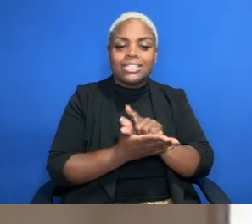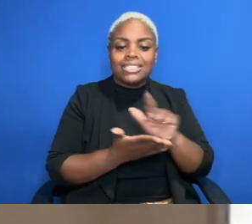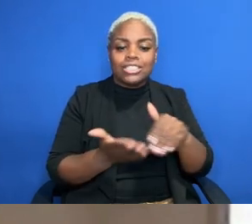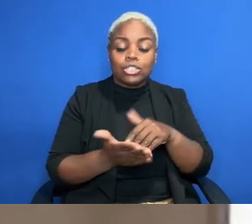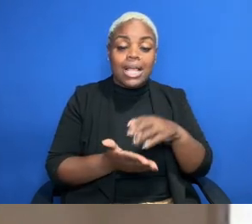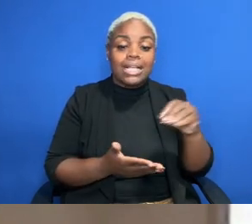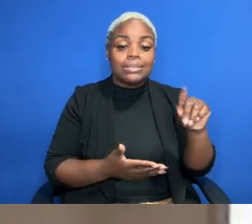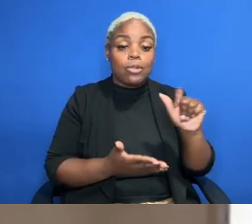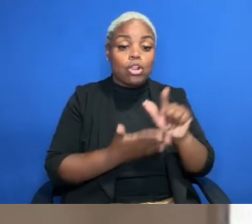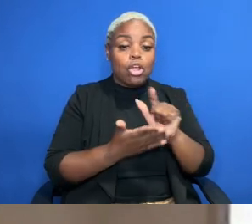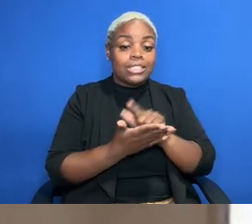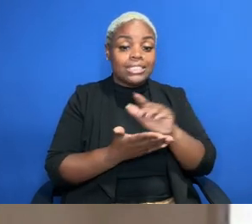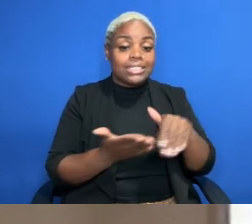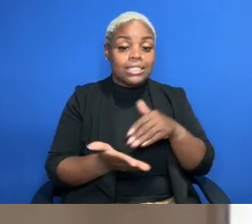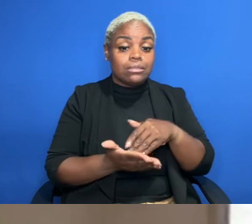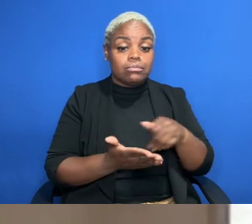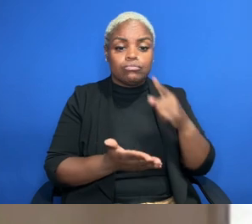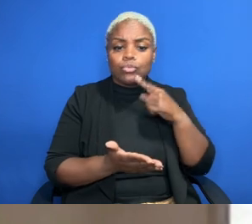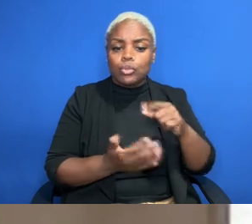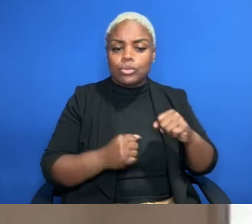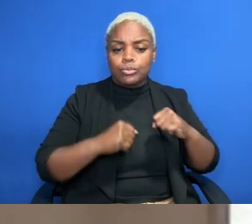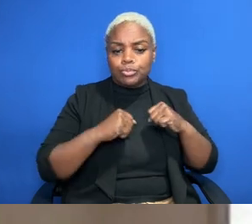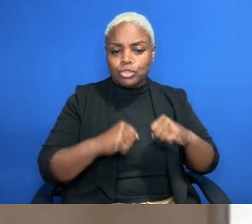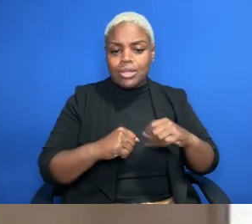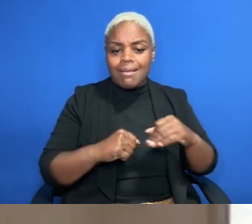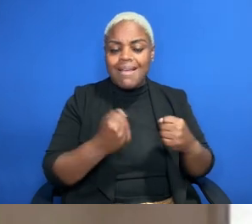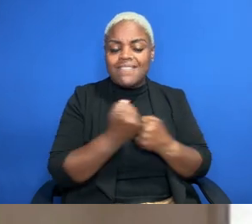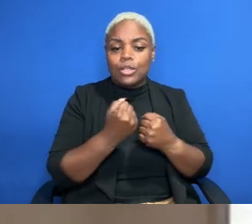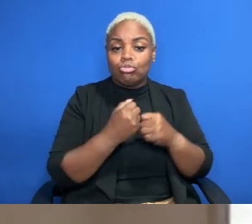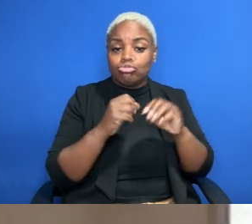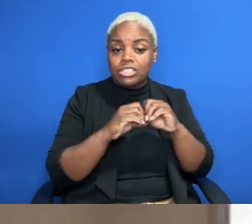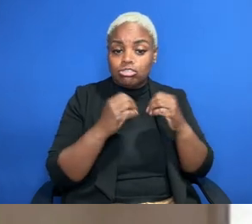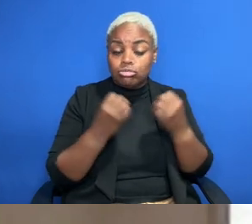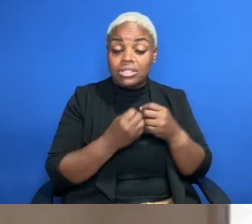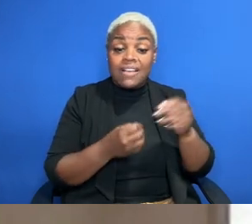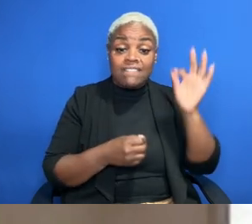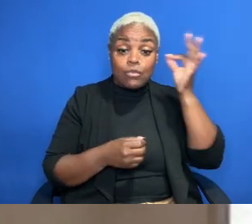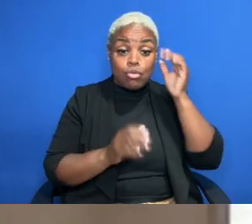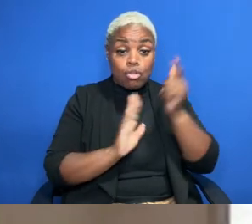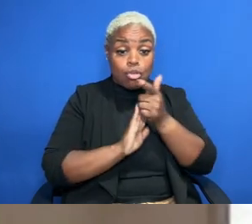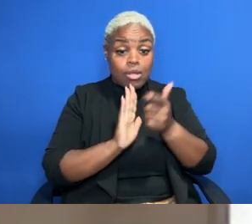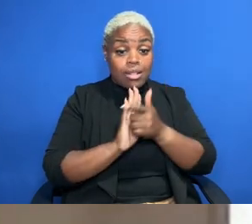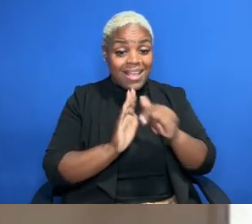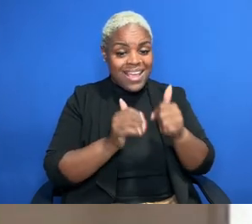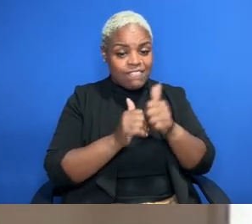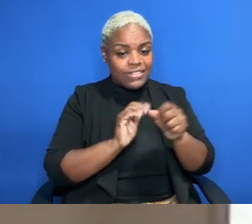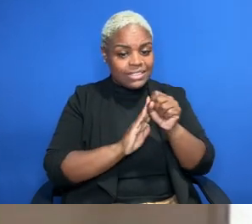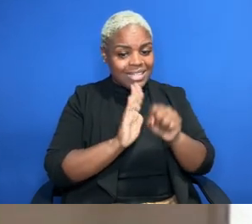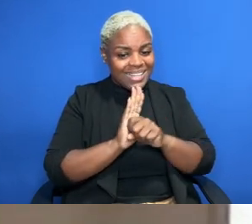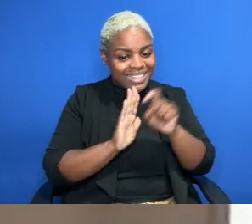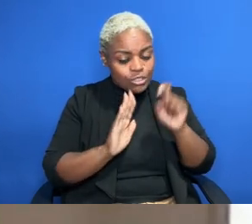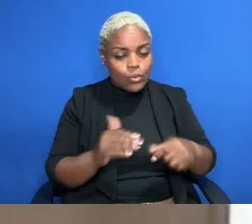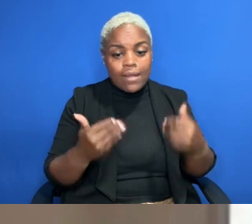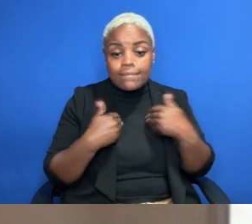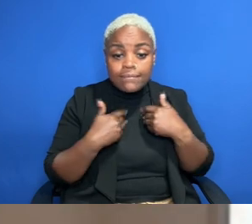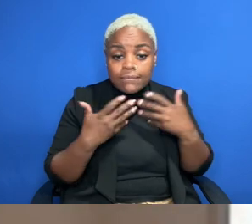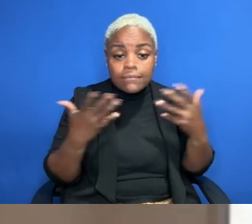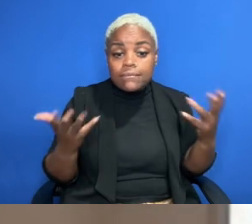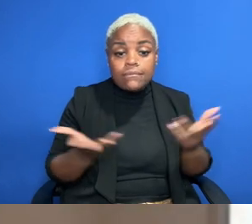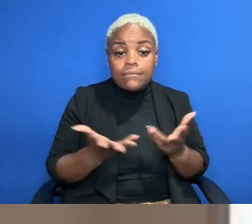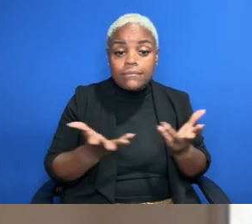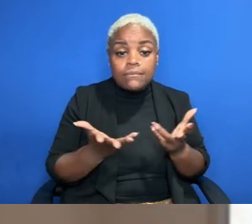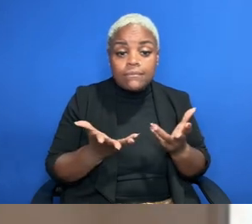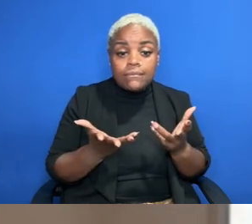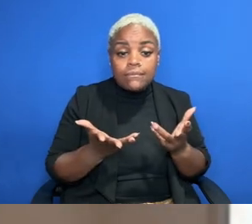Disability Law Center, and the Disability Law Center is the protection and advocacy organization. Every state, there's a federal law that said